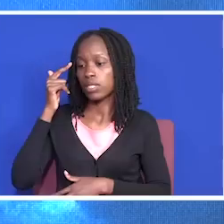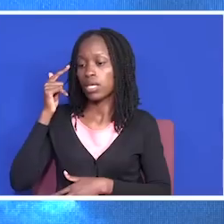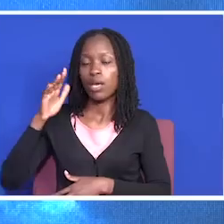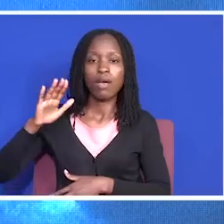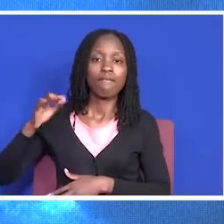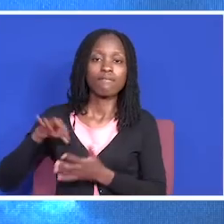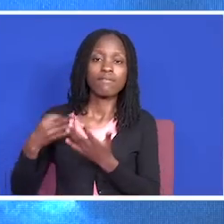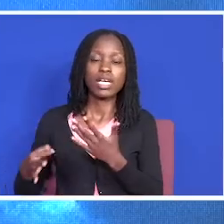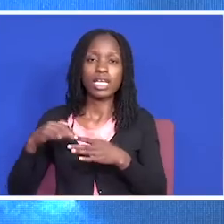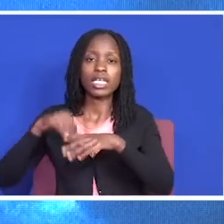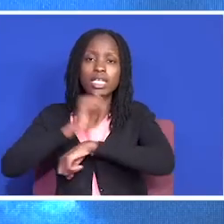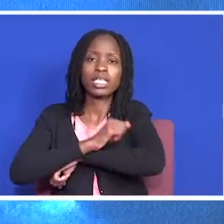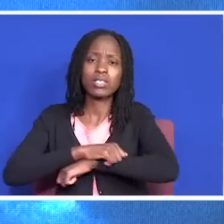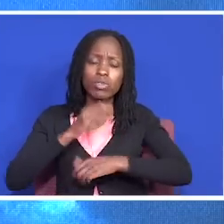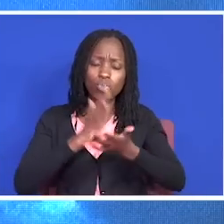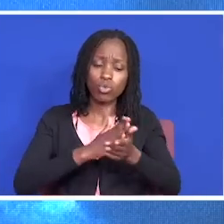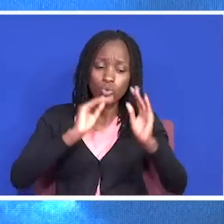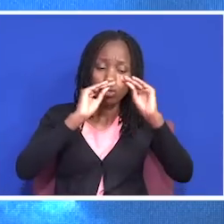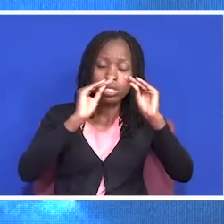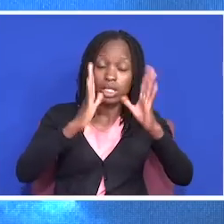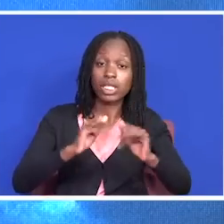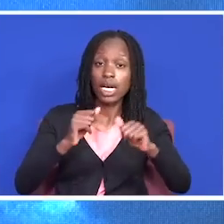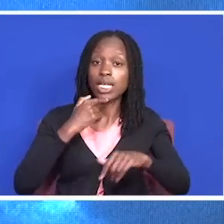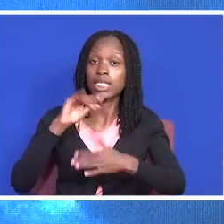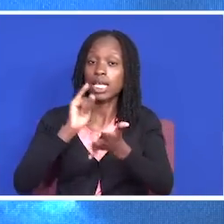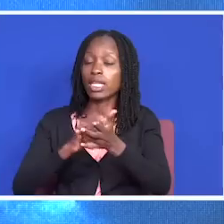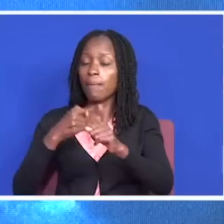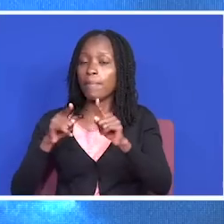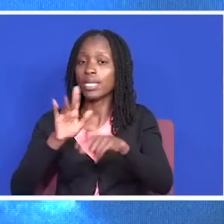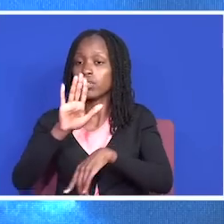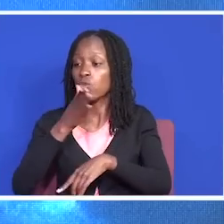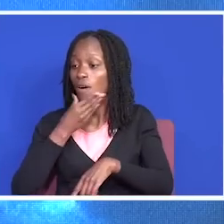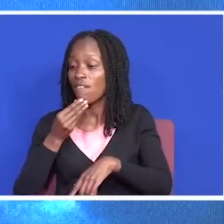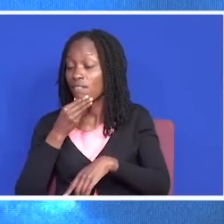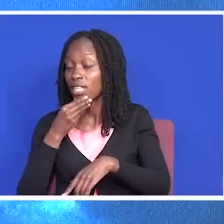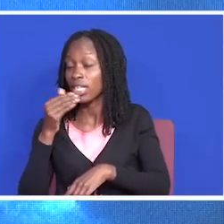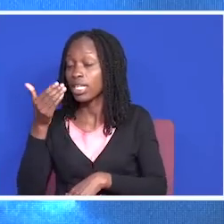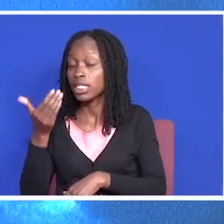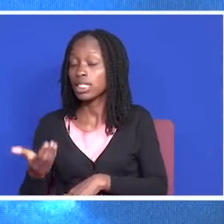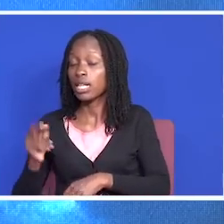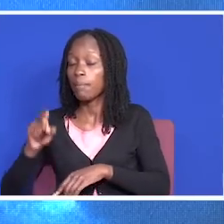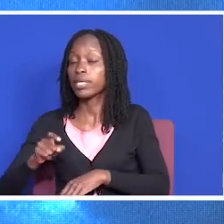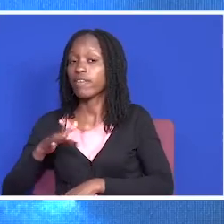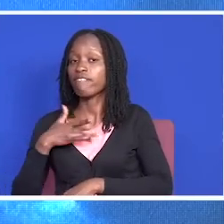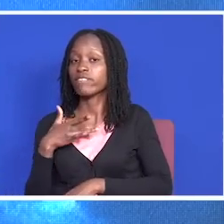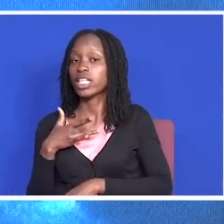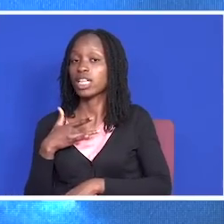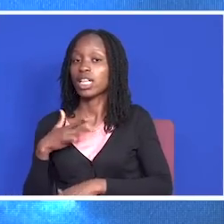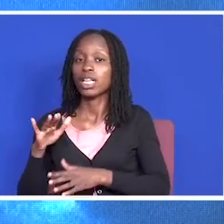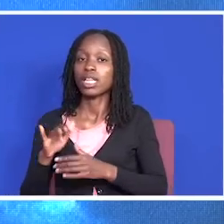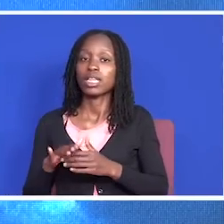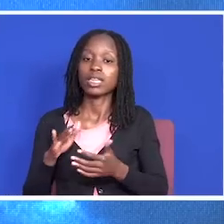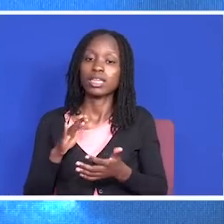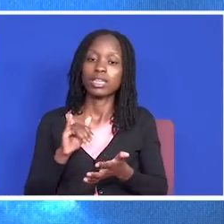Teachers can look at it that way. But you are not a teacher, you are a father. And as a father, the child must sense you